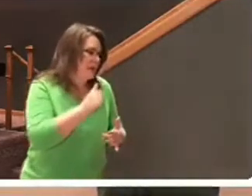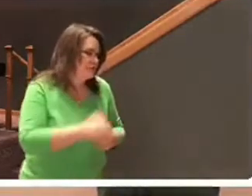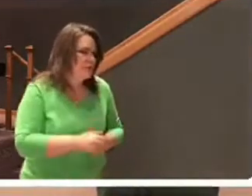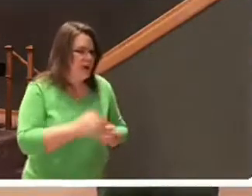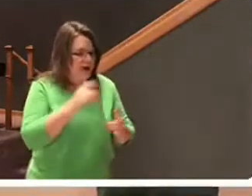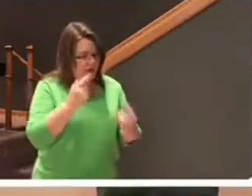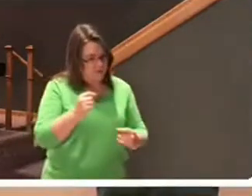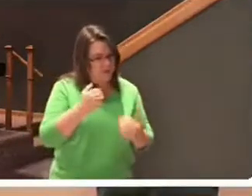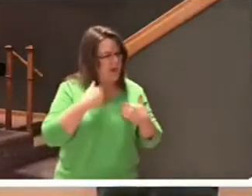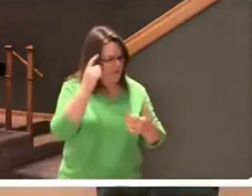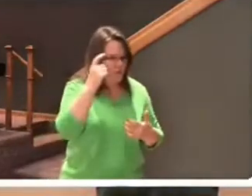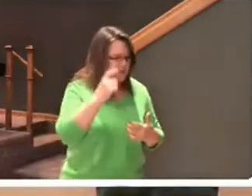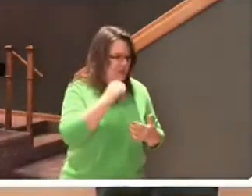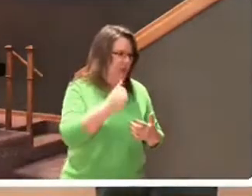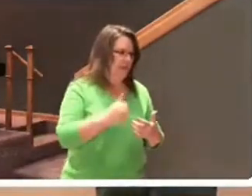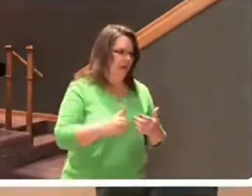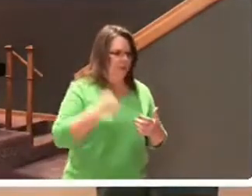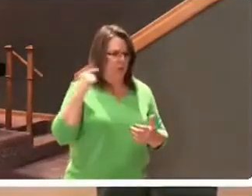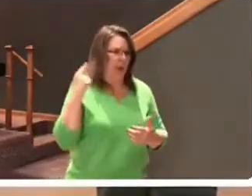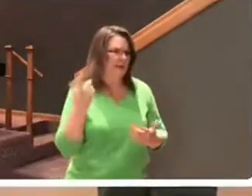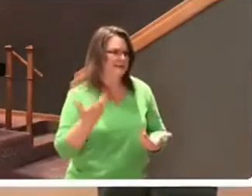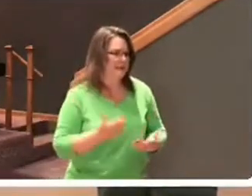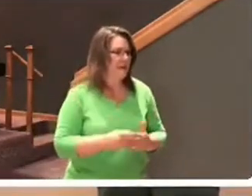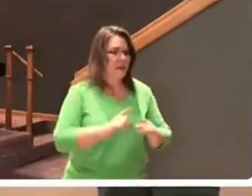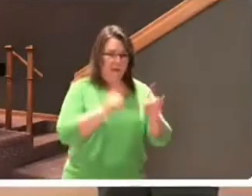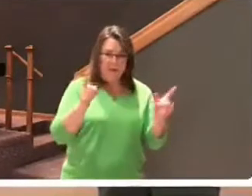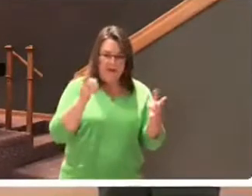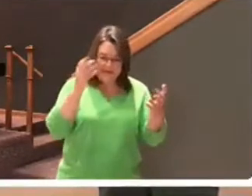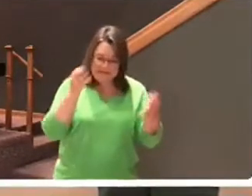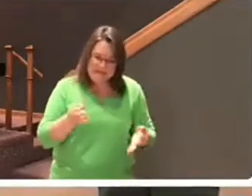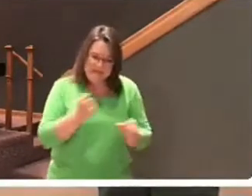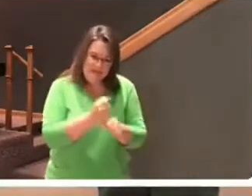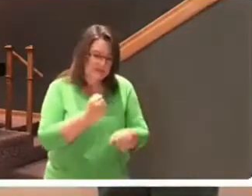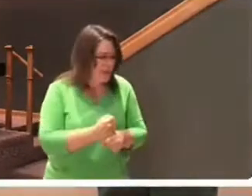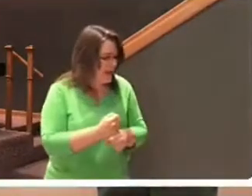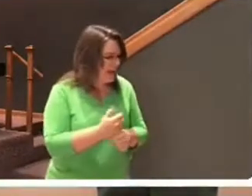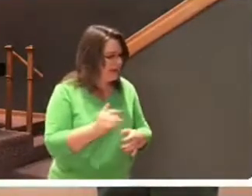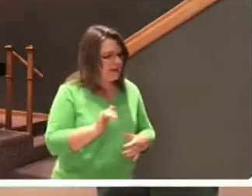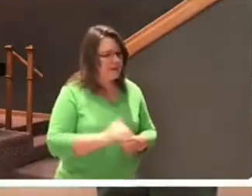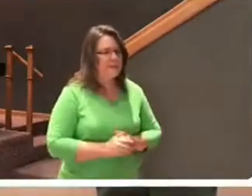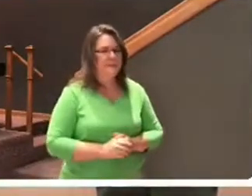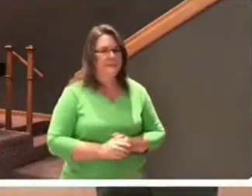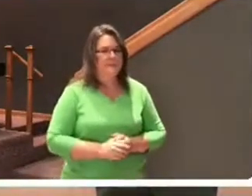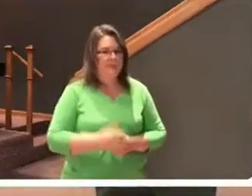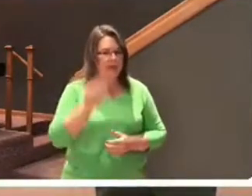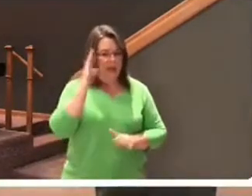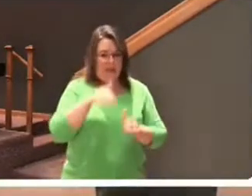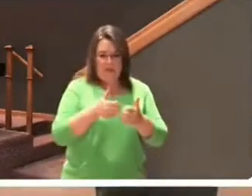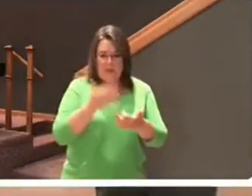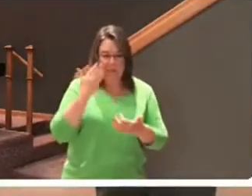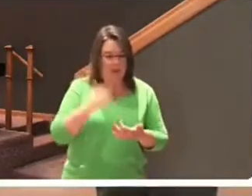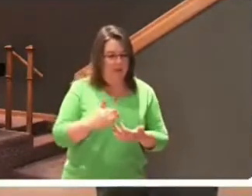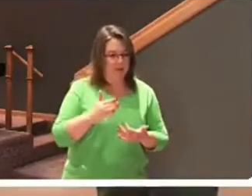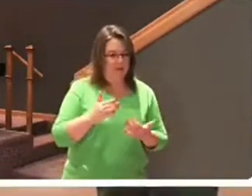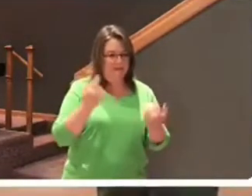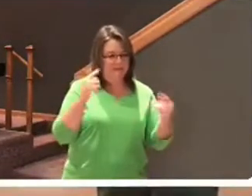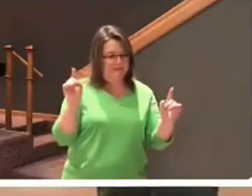to have wisdom. I'm not reckless. But there are decisions made where, like, I don't know how it's going to work